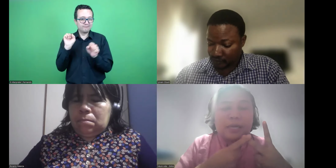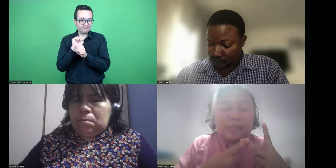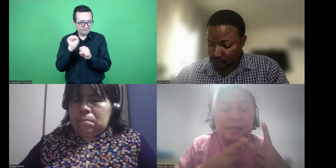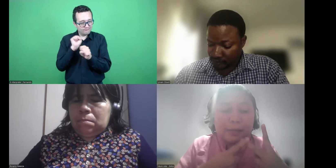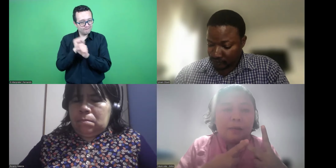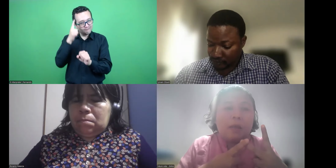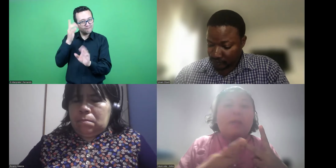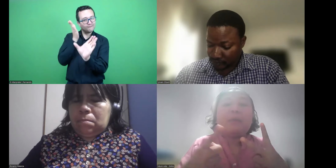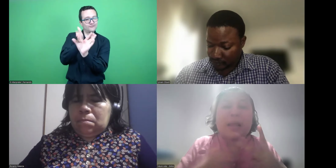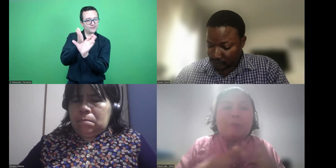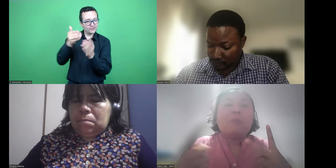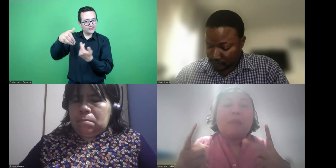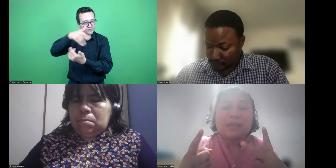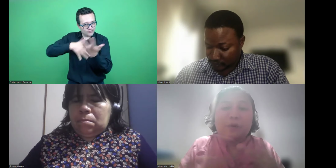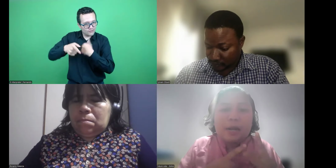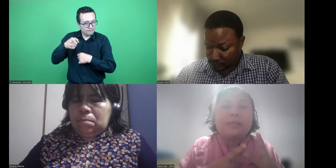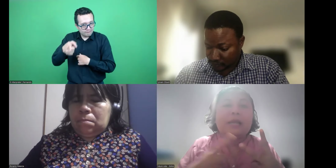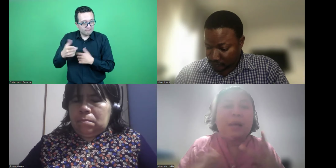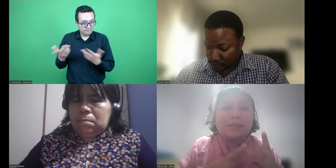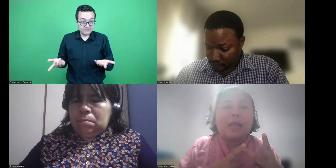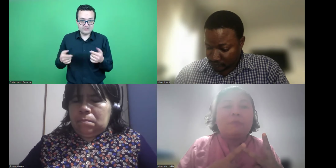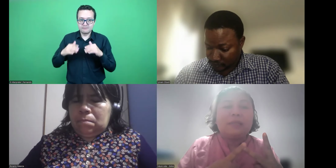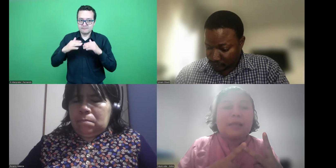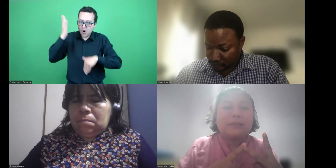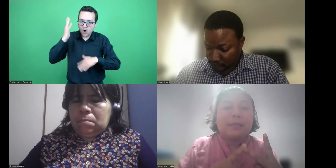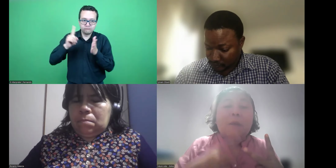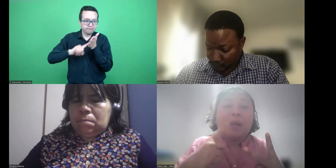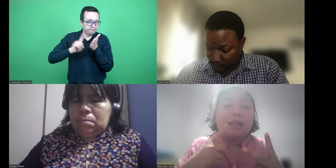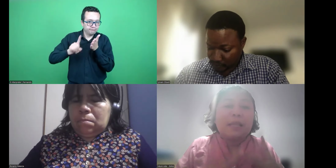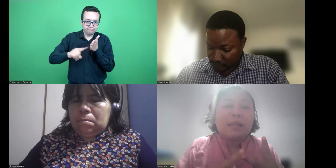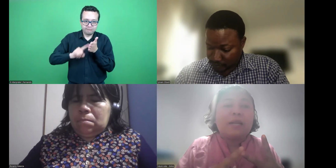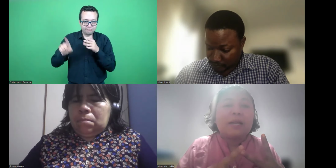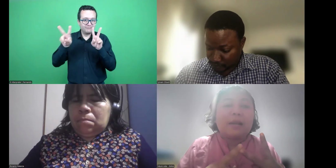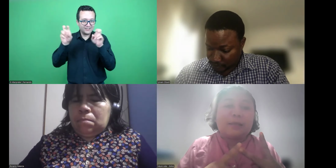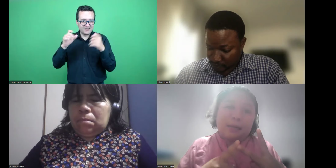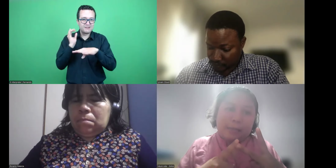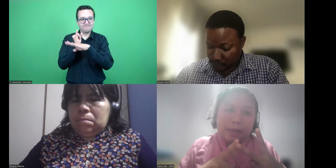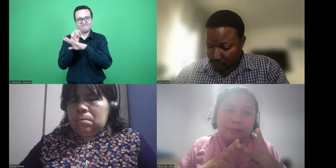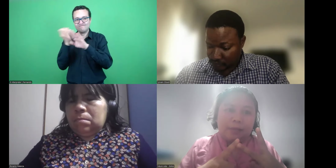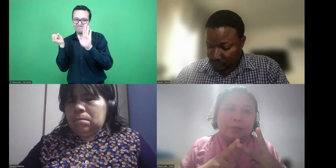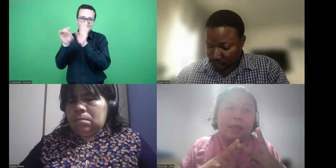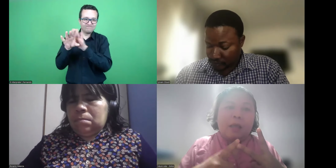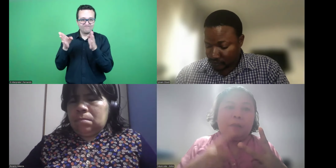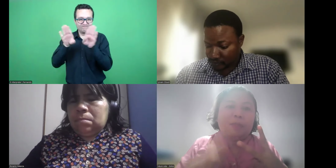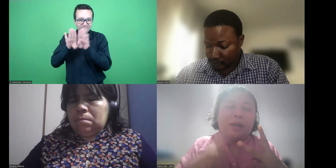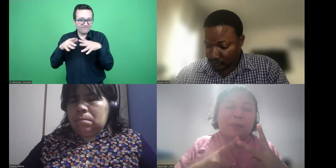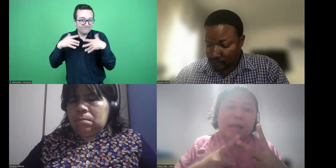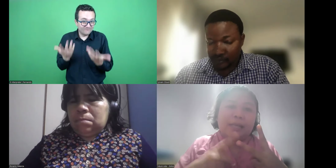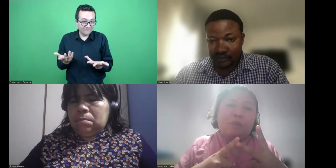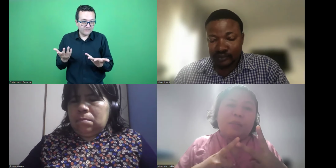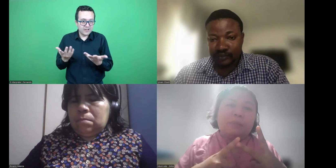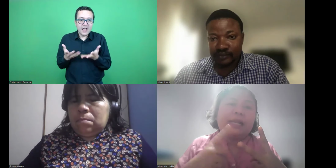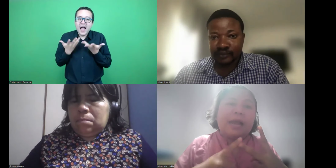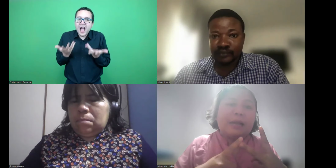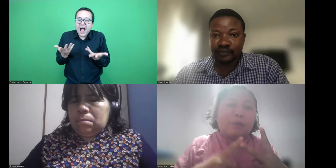First one, deinstitusionalisasi, bagaimana deinstitutionalization, membebaskan dari panti how to rehabilitasi, free these menghentikan people mereka from this dari kekerasan, institutional gitu ya. institutions, Bagaimana stop